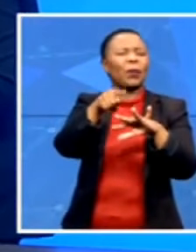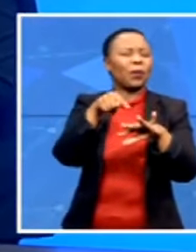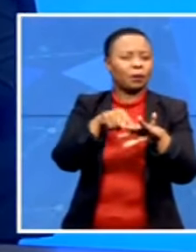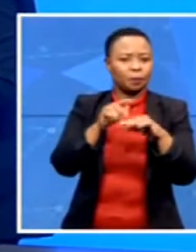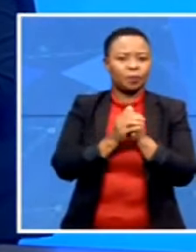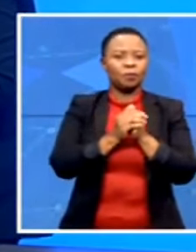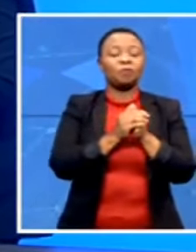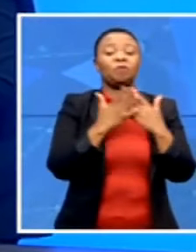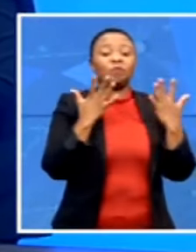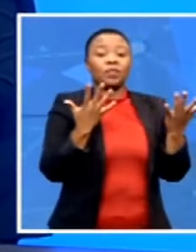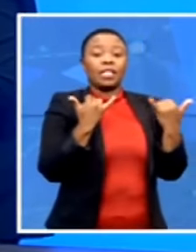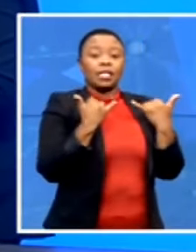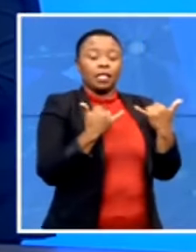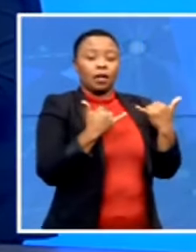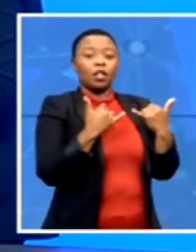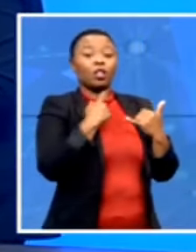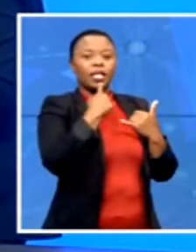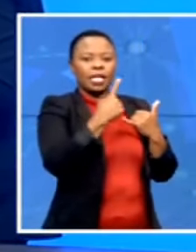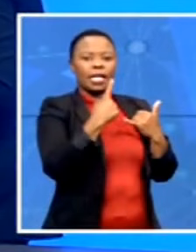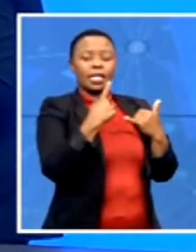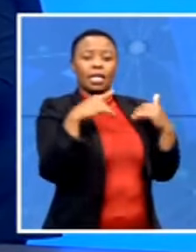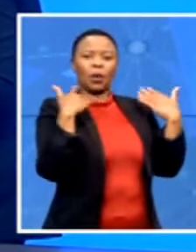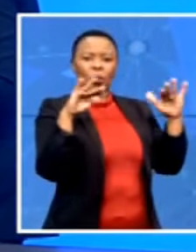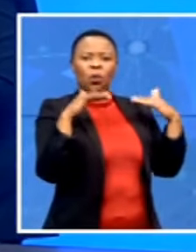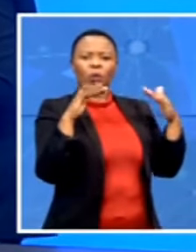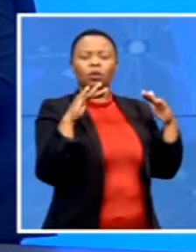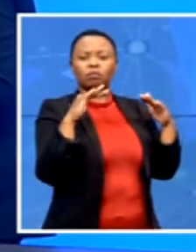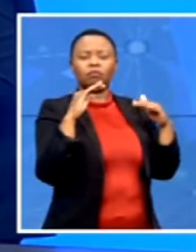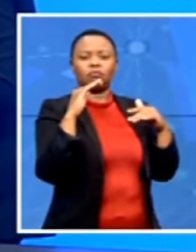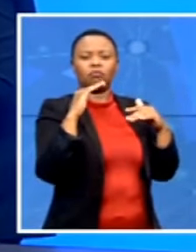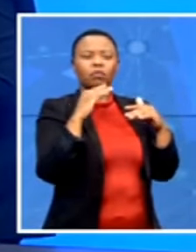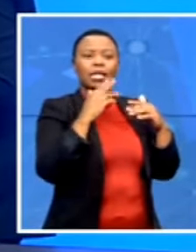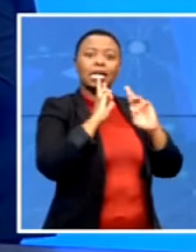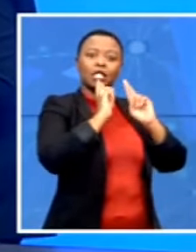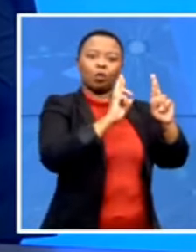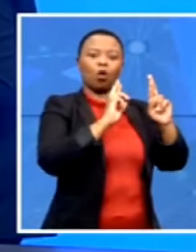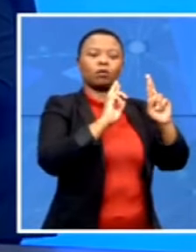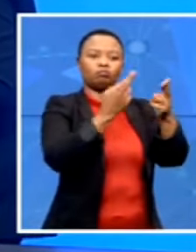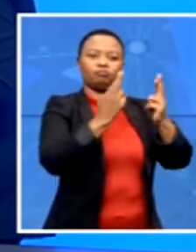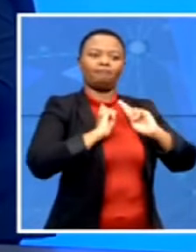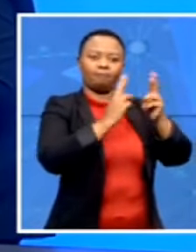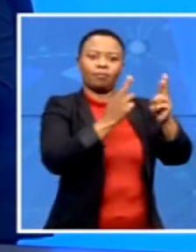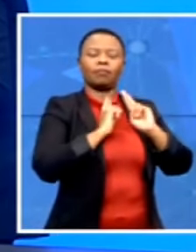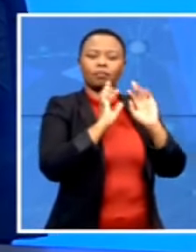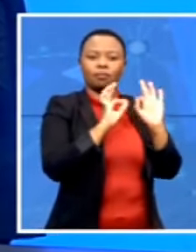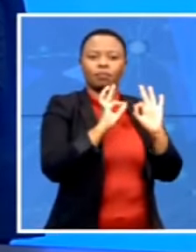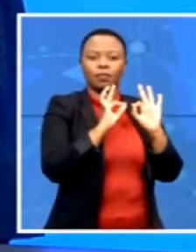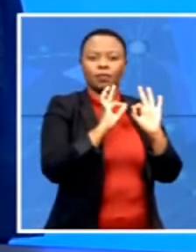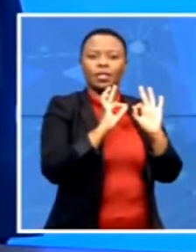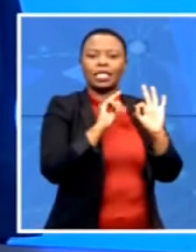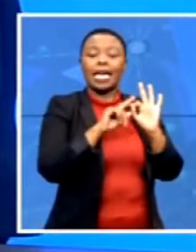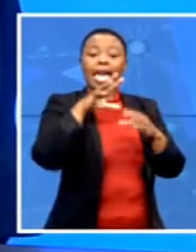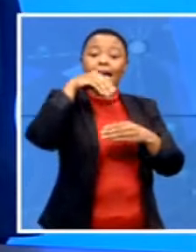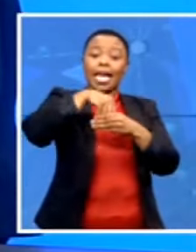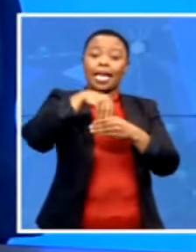intuitive, but also responsive website. Yeah. So this SABC News website not only caters for people who are going to be accessing it from their